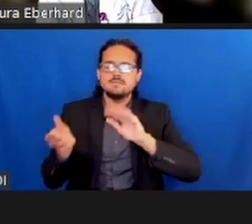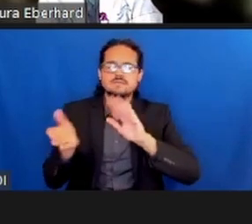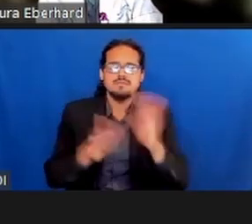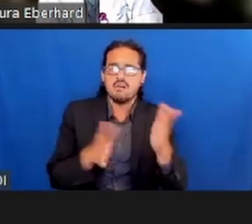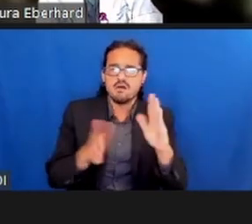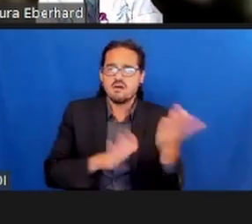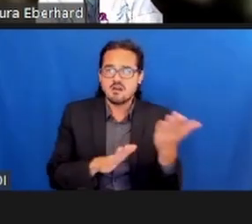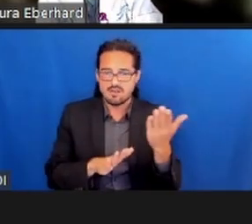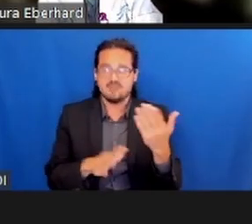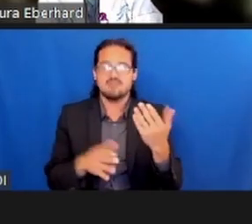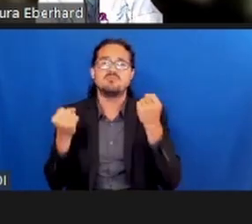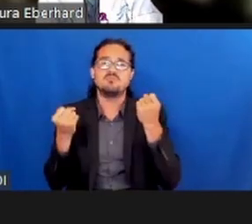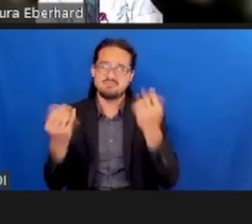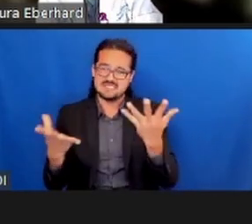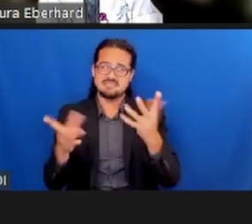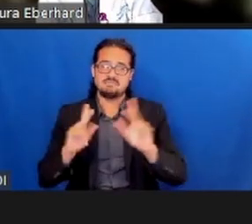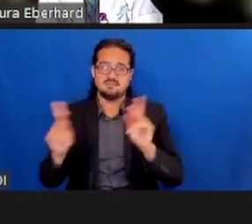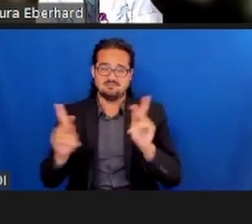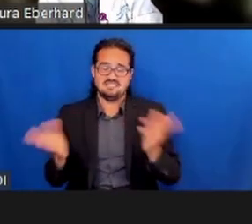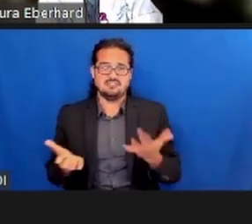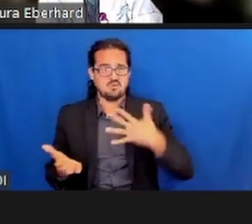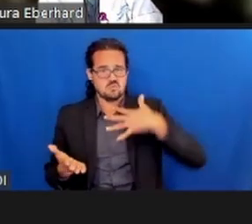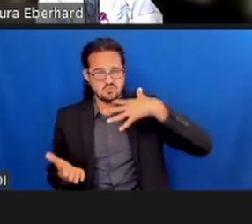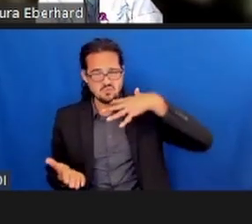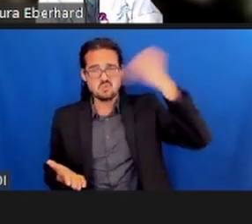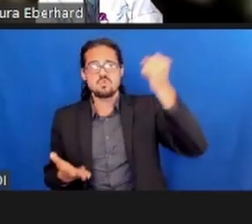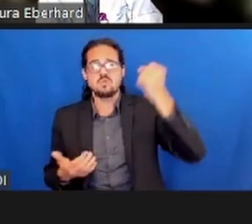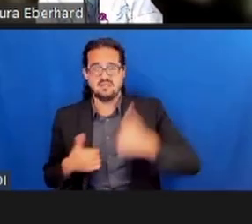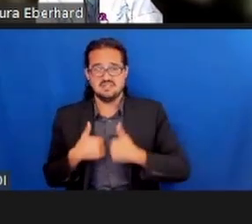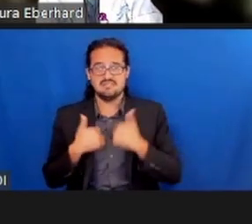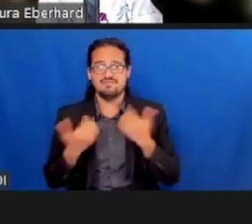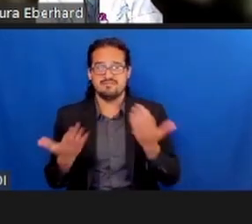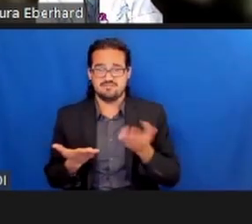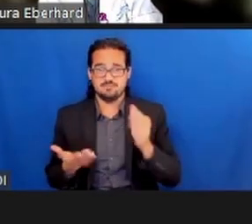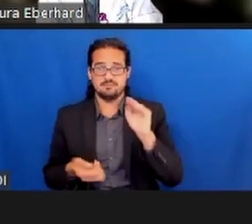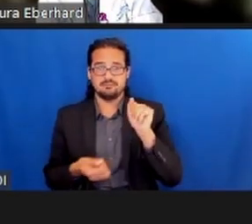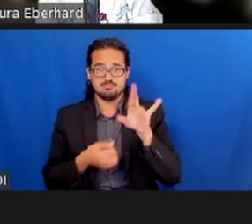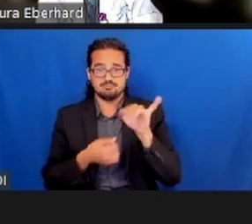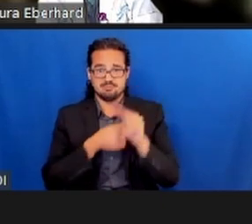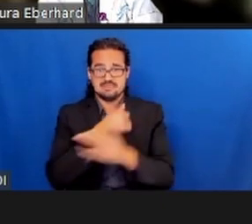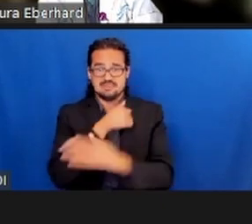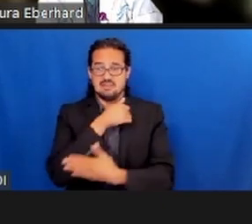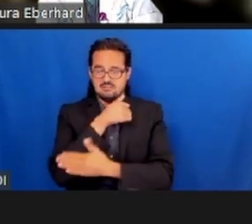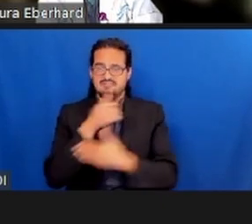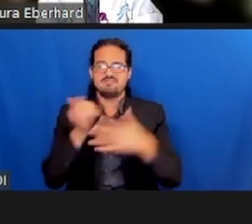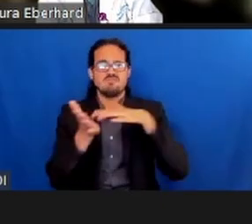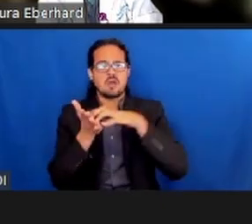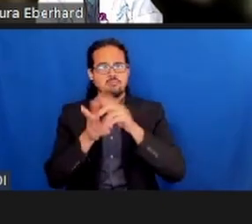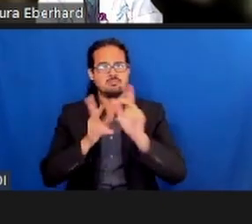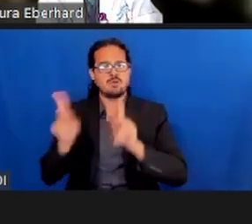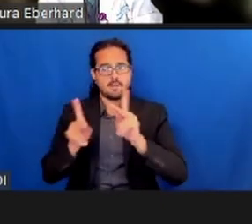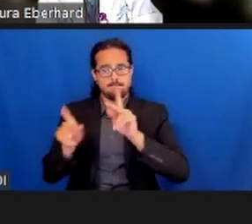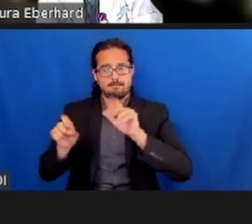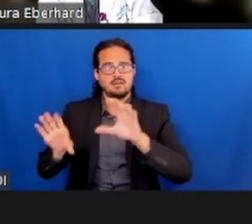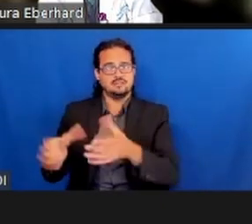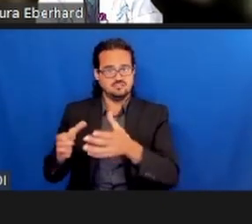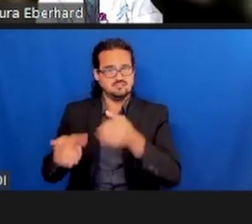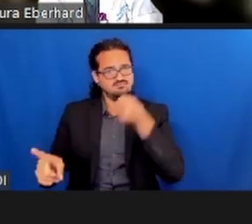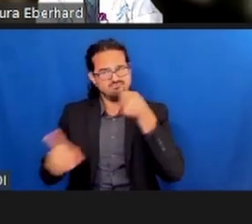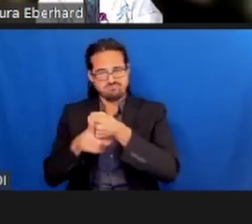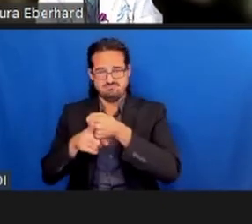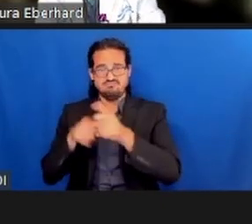so we knew that we were particularly vulnerable to higher death rates because of the relationship between age and mortality for